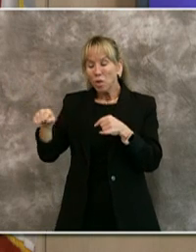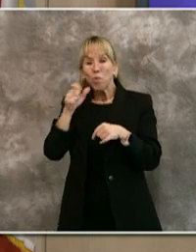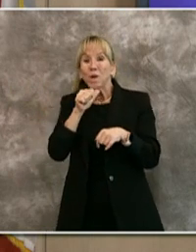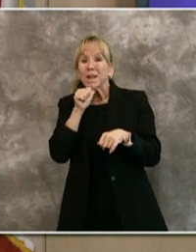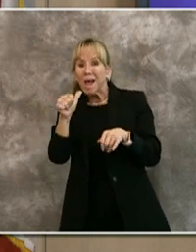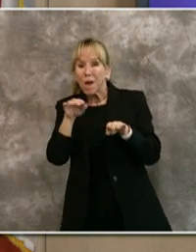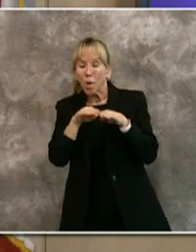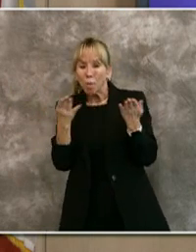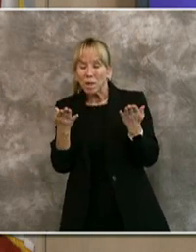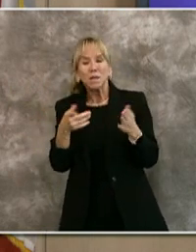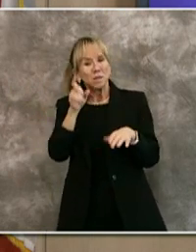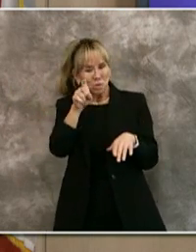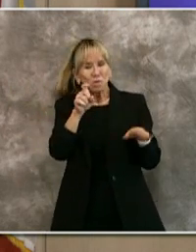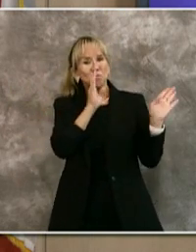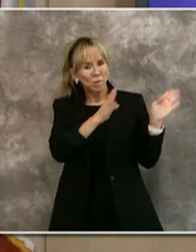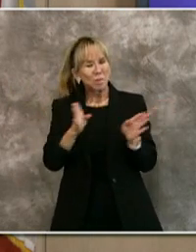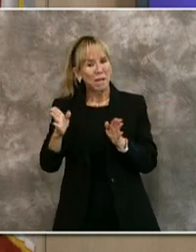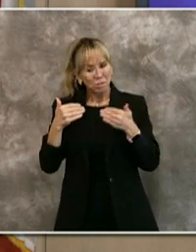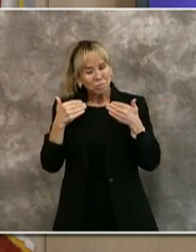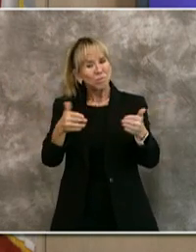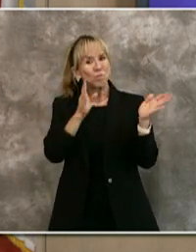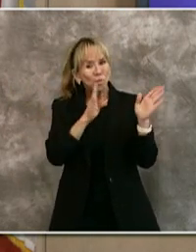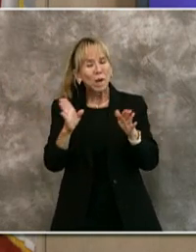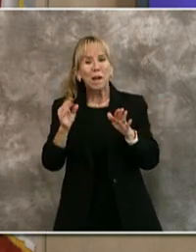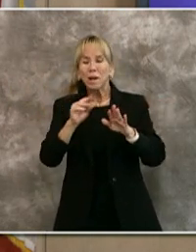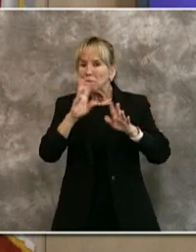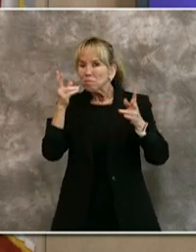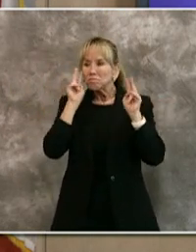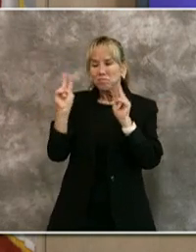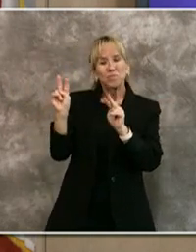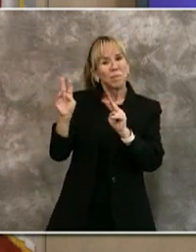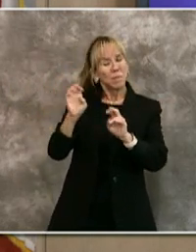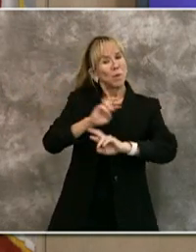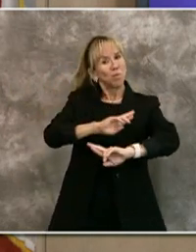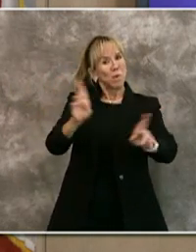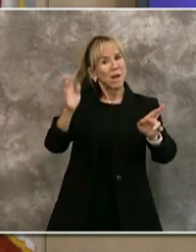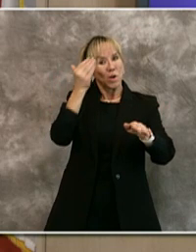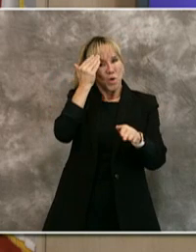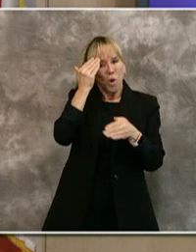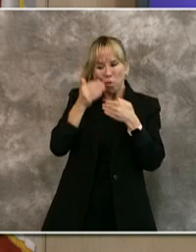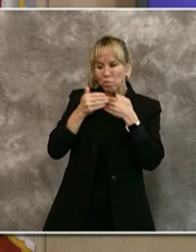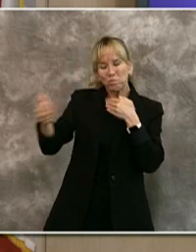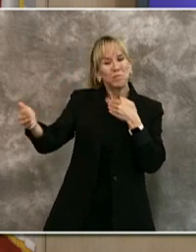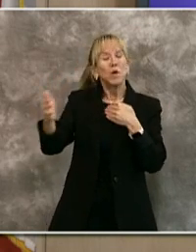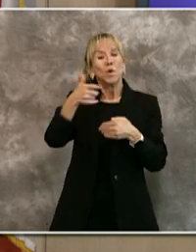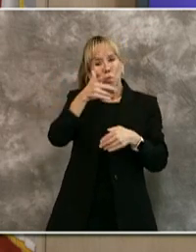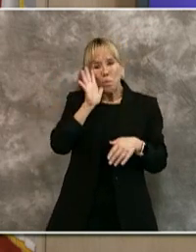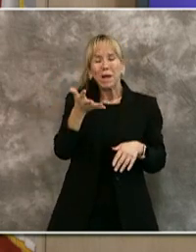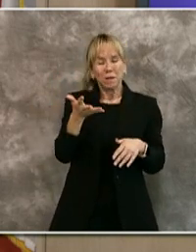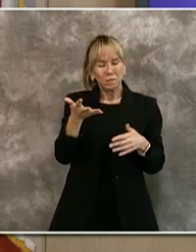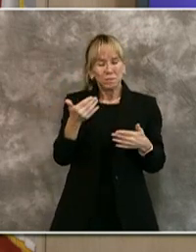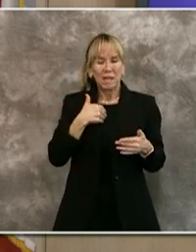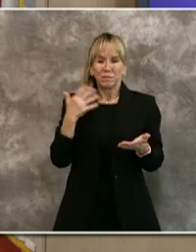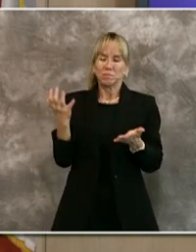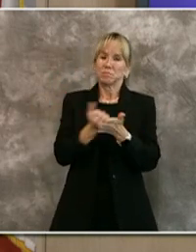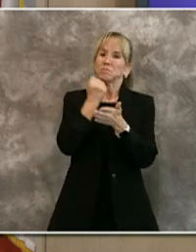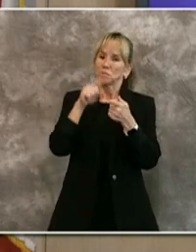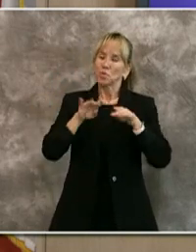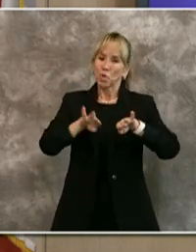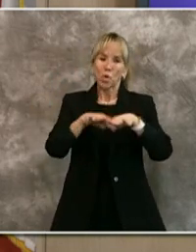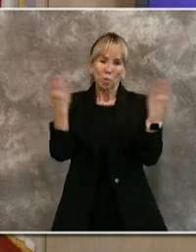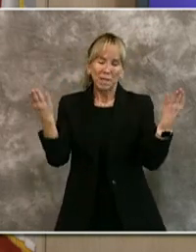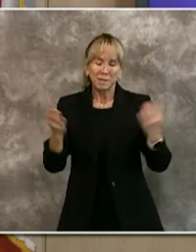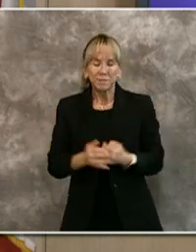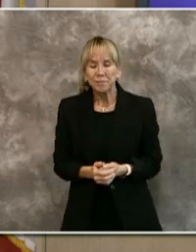point should be prepared and be making anticipation of at some point in the future having the opportunity to open up when the